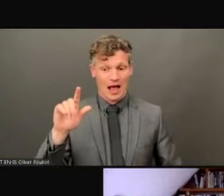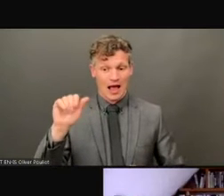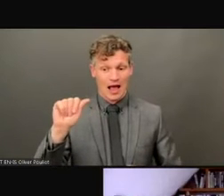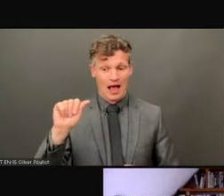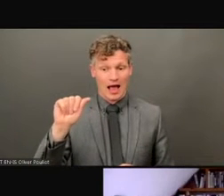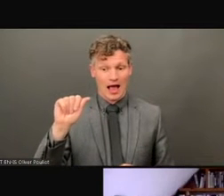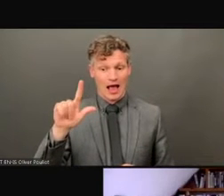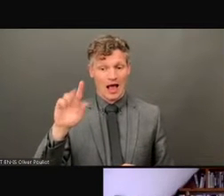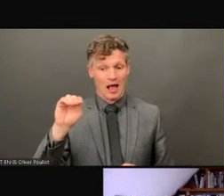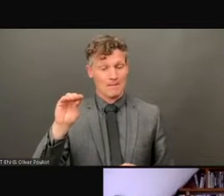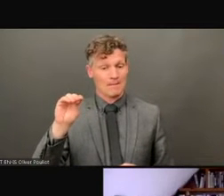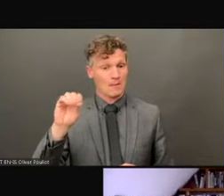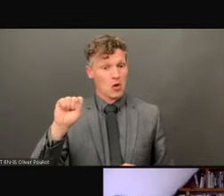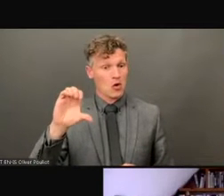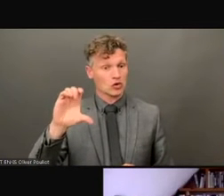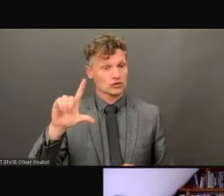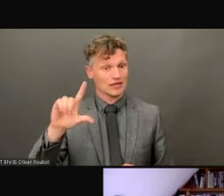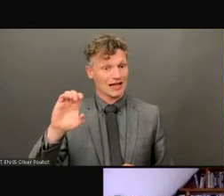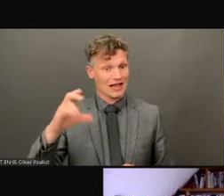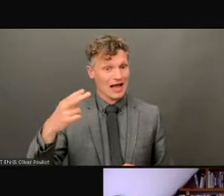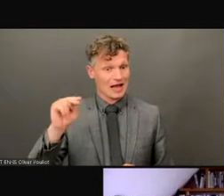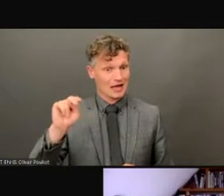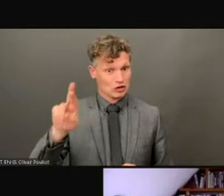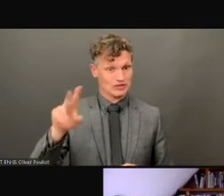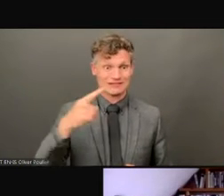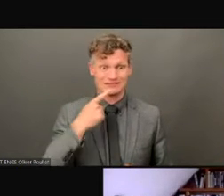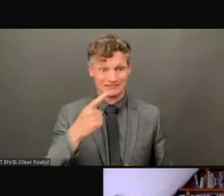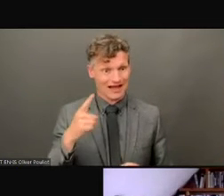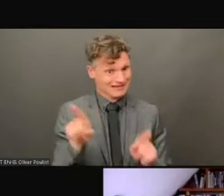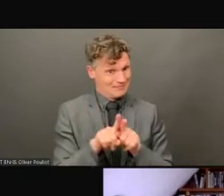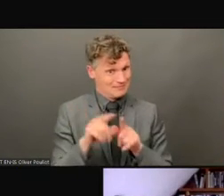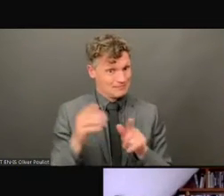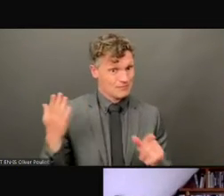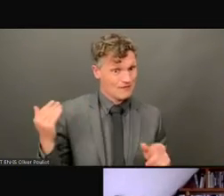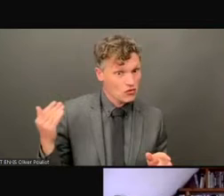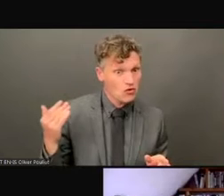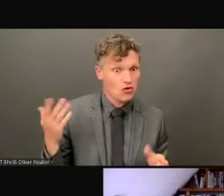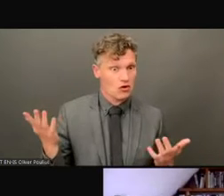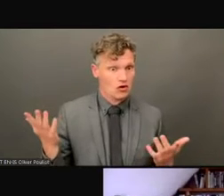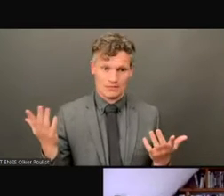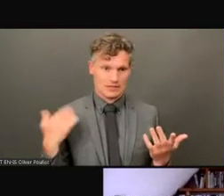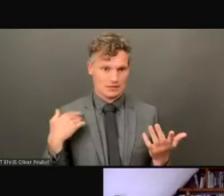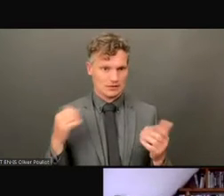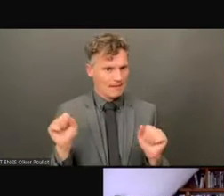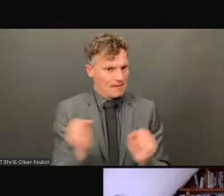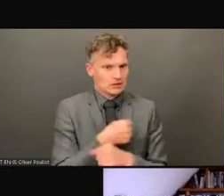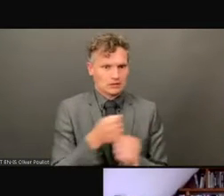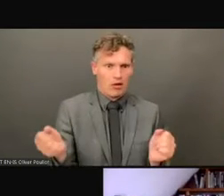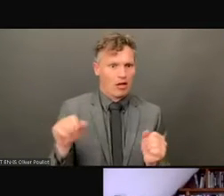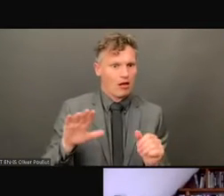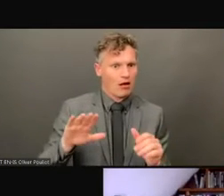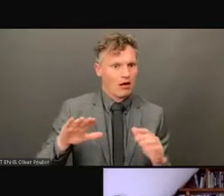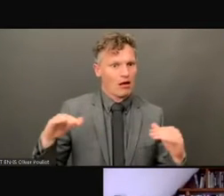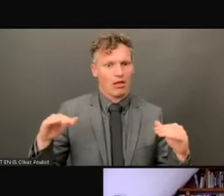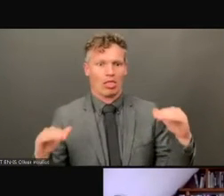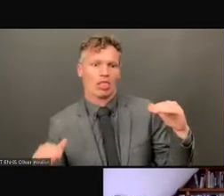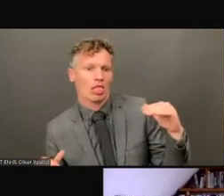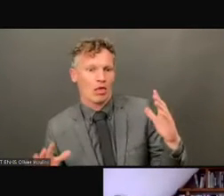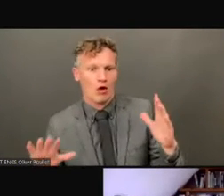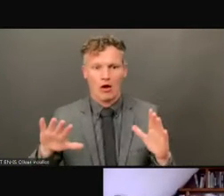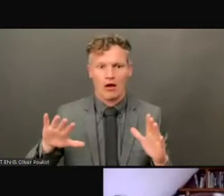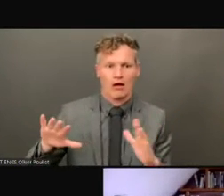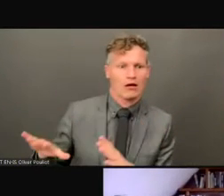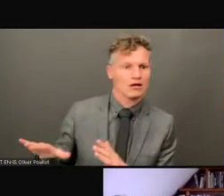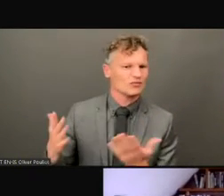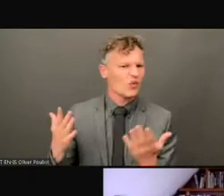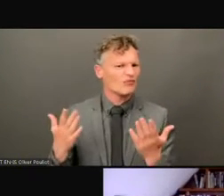participation to society. And thank you for spelling out also some of the particular elements of this right when it comes to older